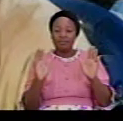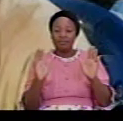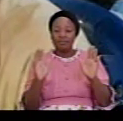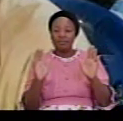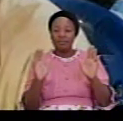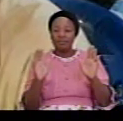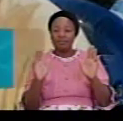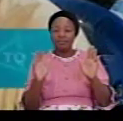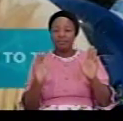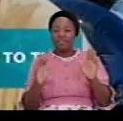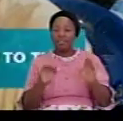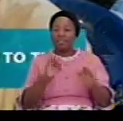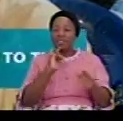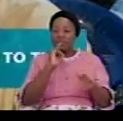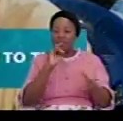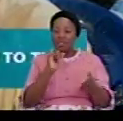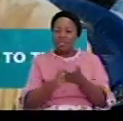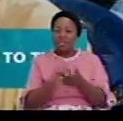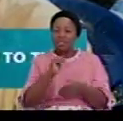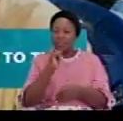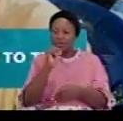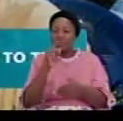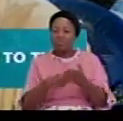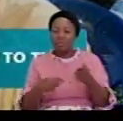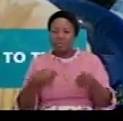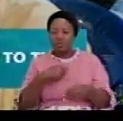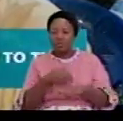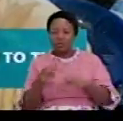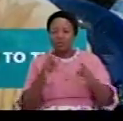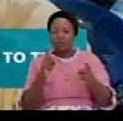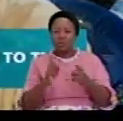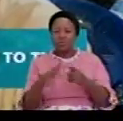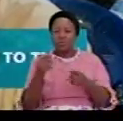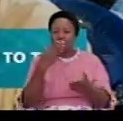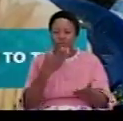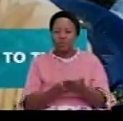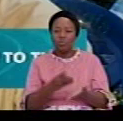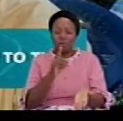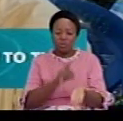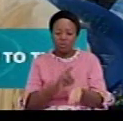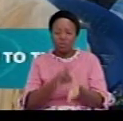Isn't that what we do to the good doctor in the hospital?